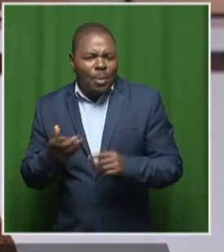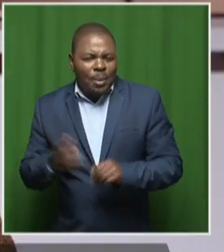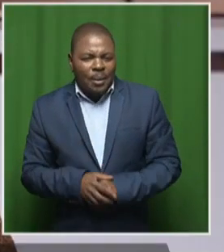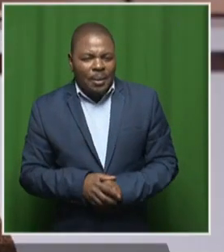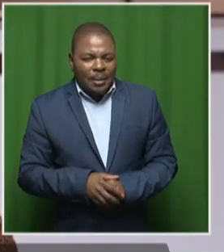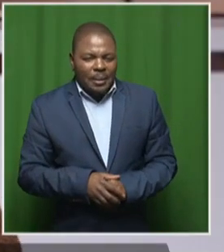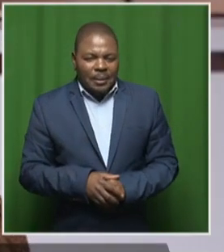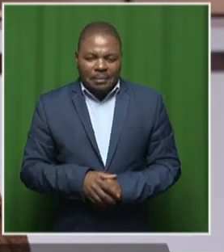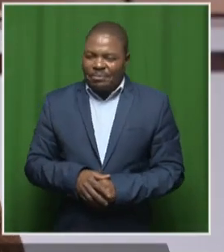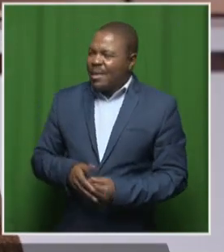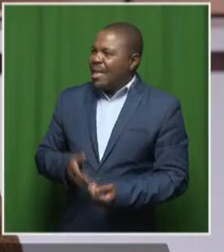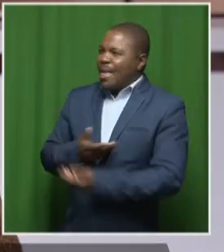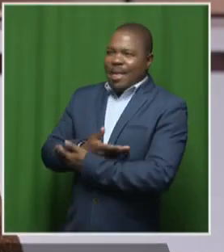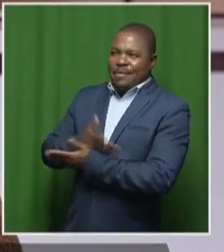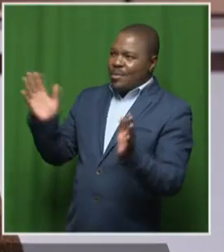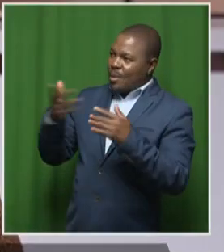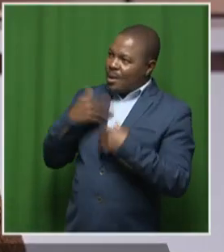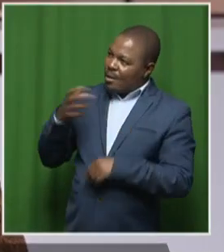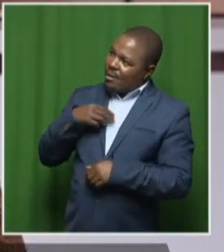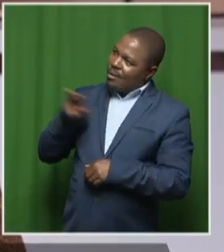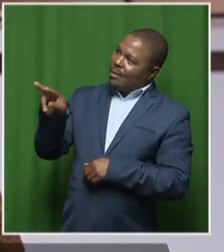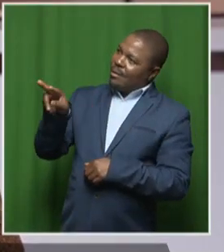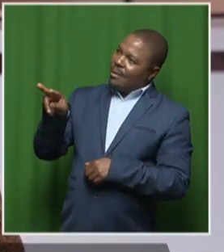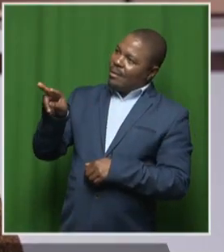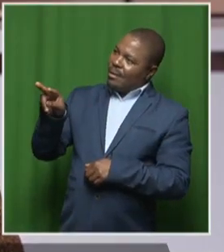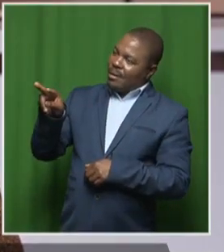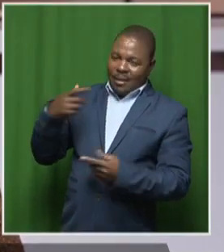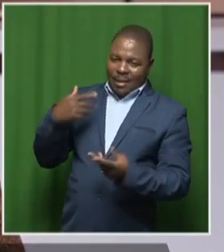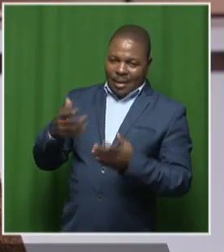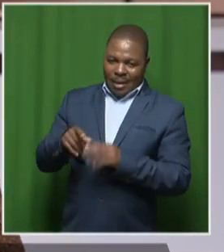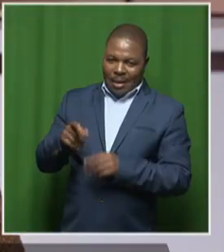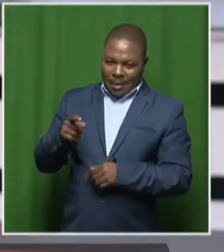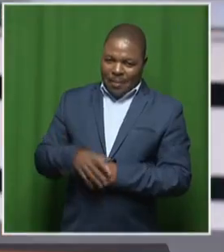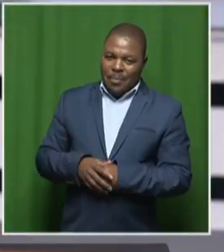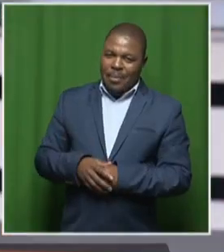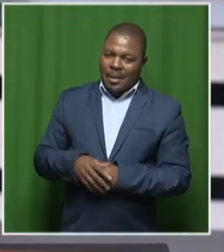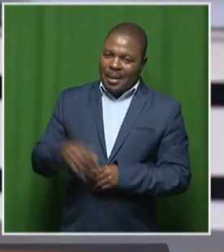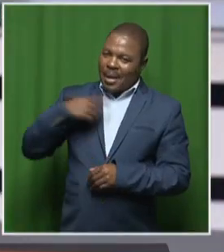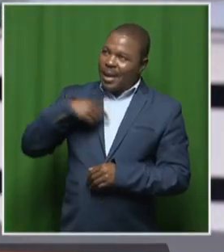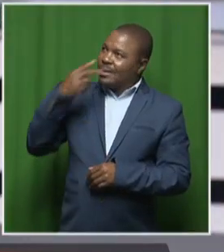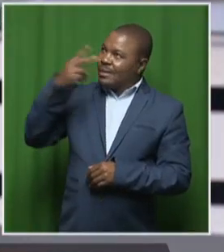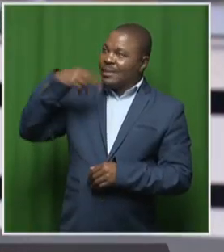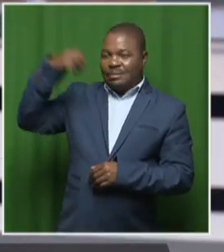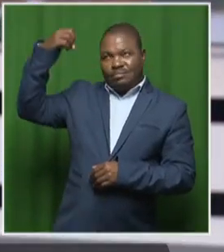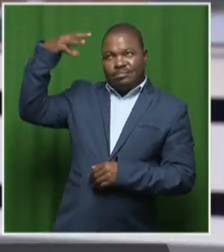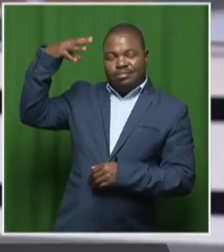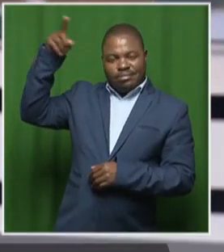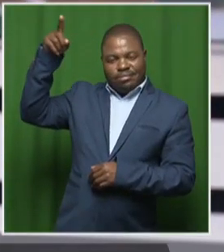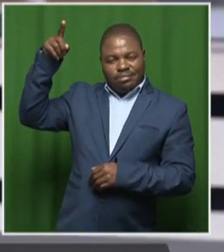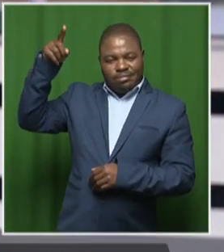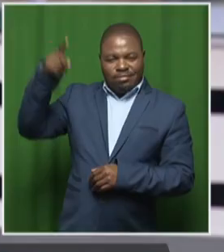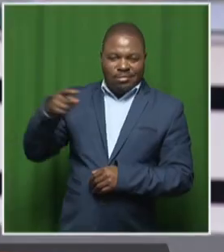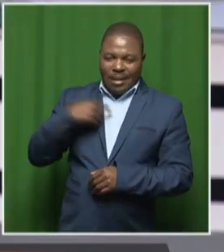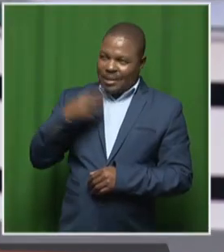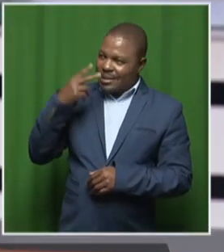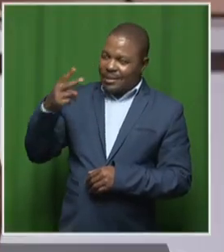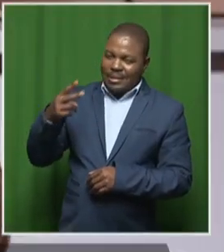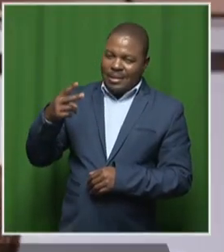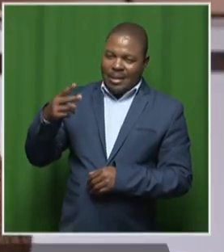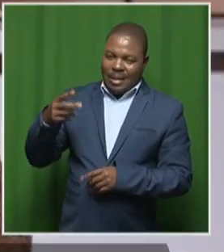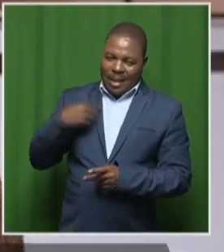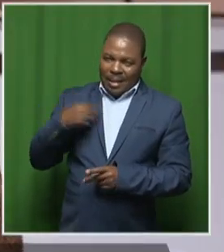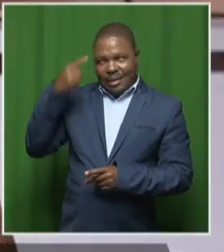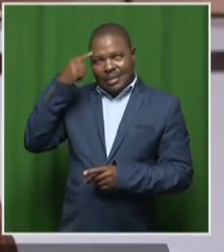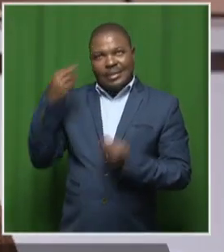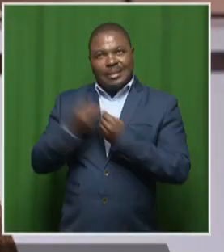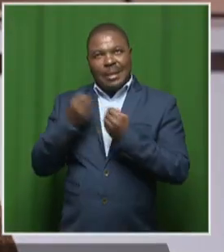Everywhere, my guy. Like, just looking at you now, I'm seeing like highlight. Like, I actually see the spotlight. So now I'm seeing these highlights and I'm